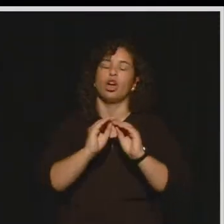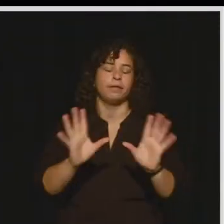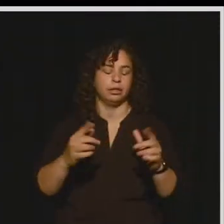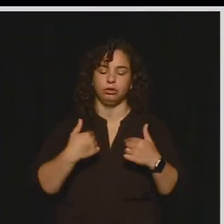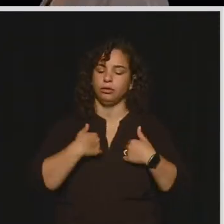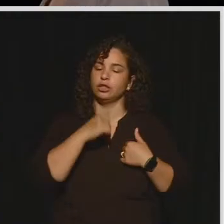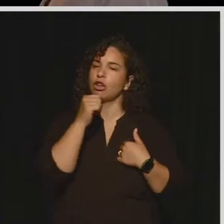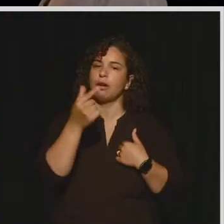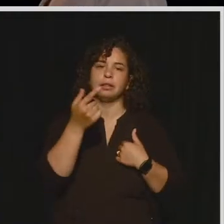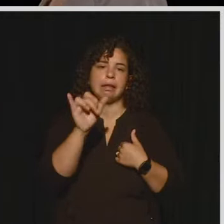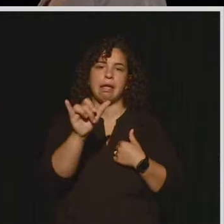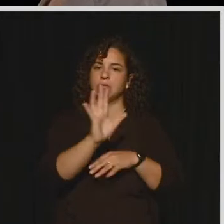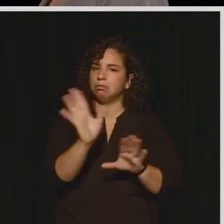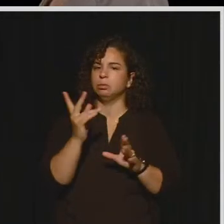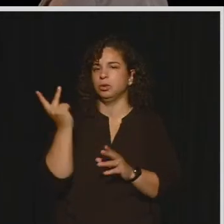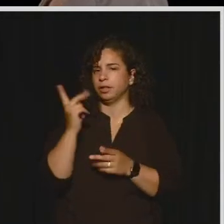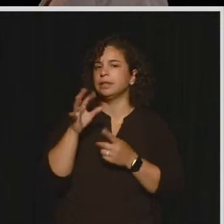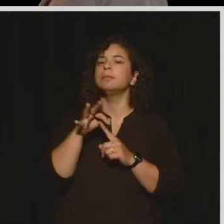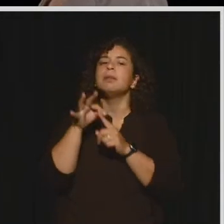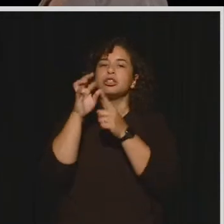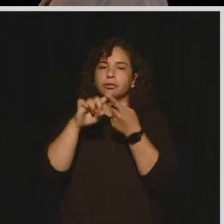special friends.